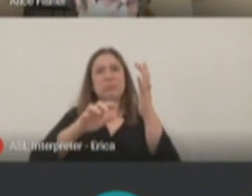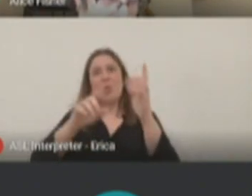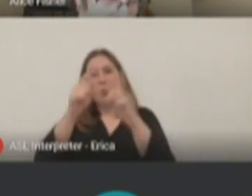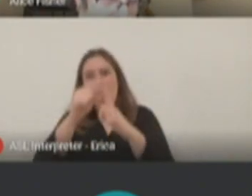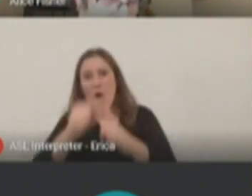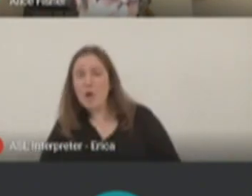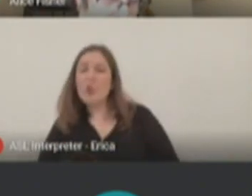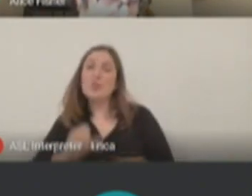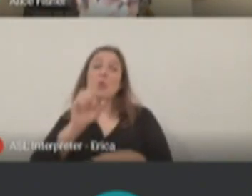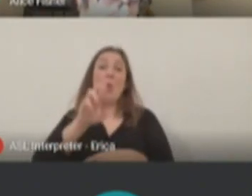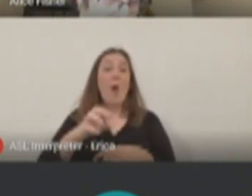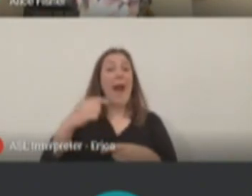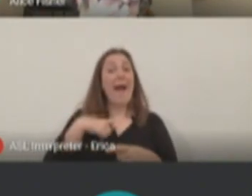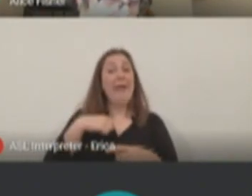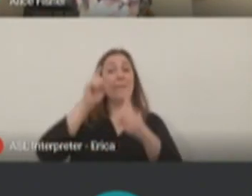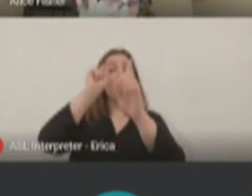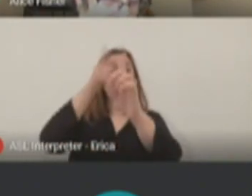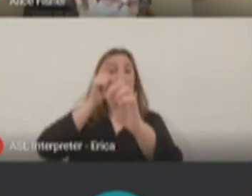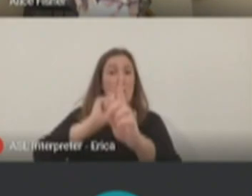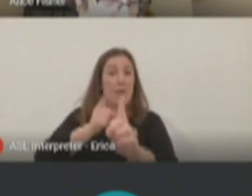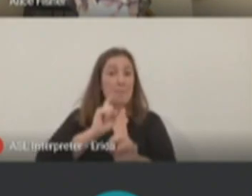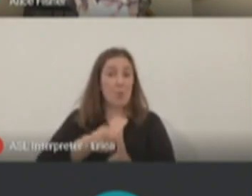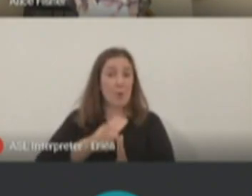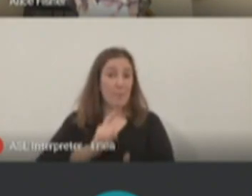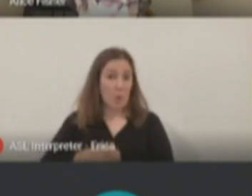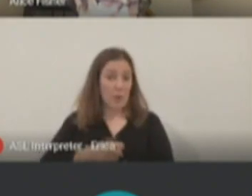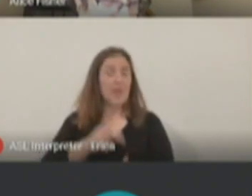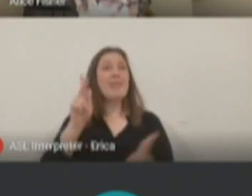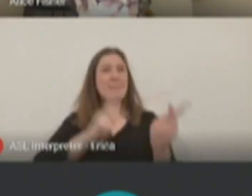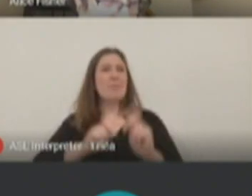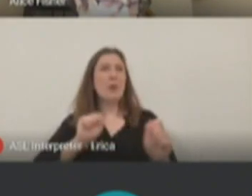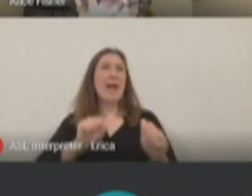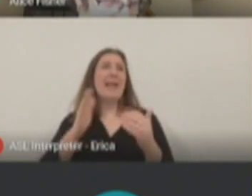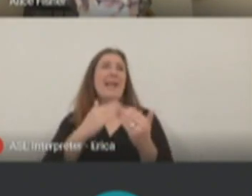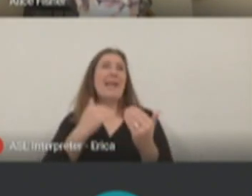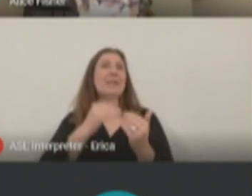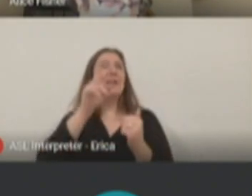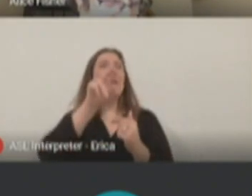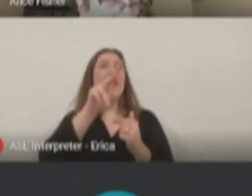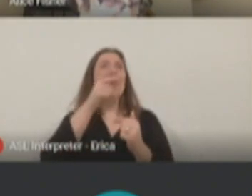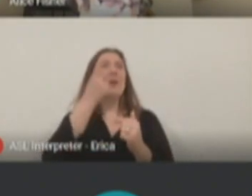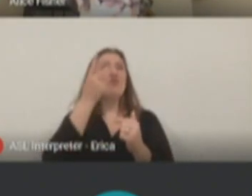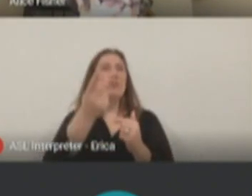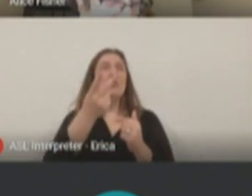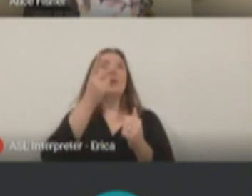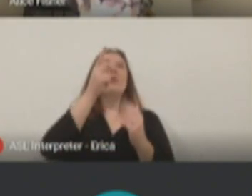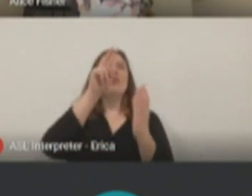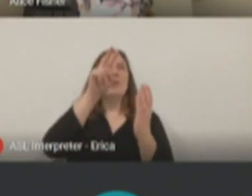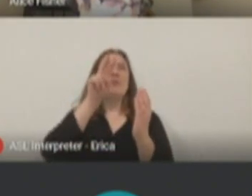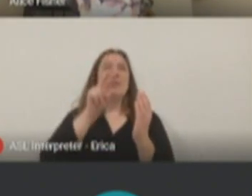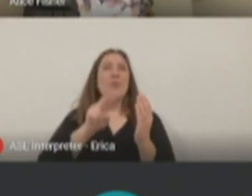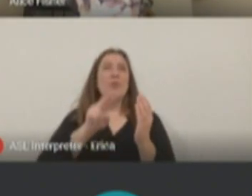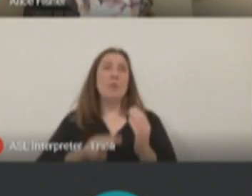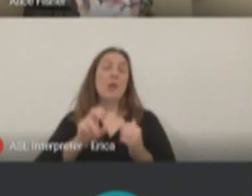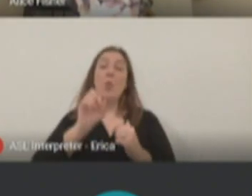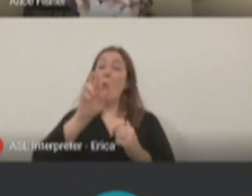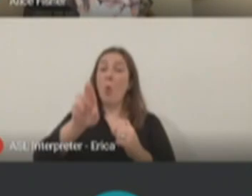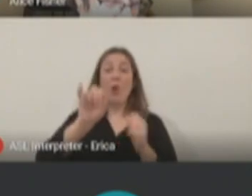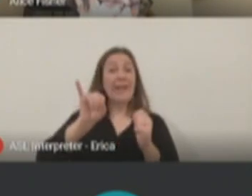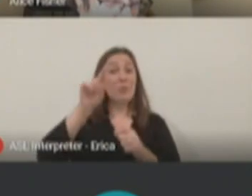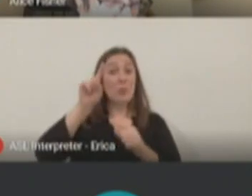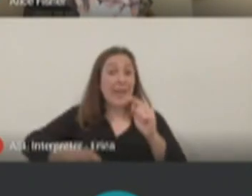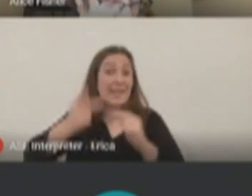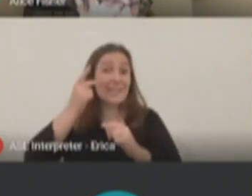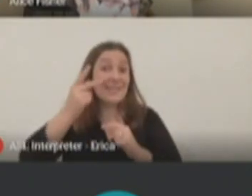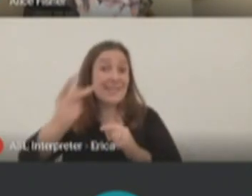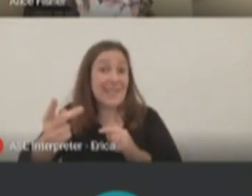recognizable bullet points, and that therefore when it's read off of, for people who aren't able to see the visual, whether you can see the visual and it's just a wall